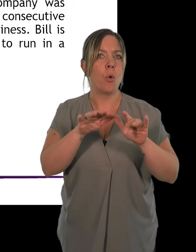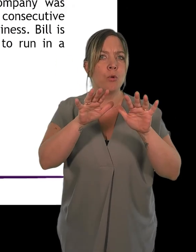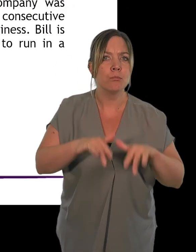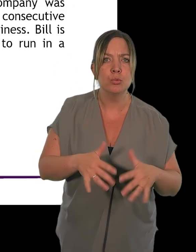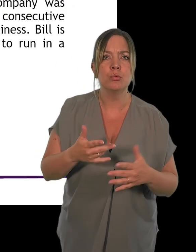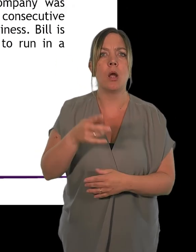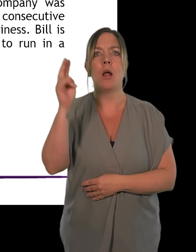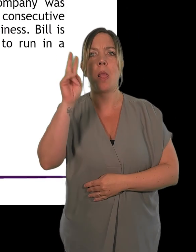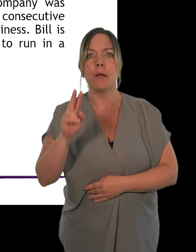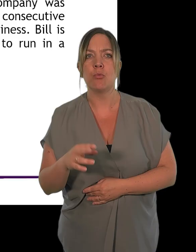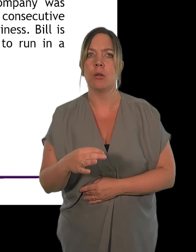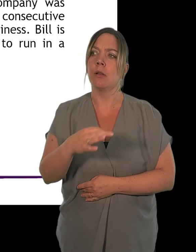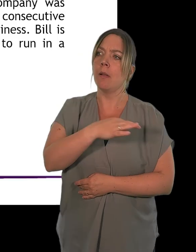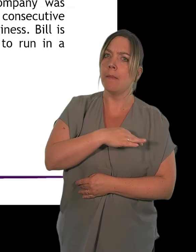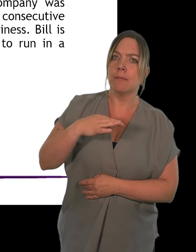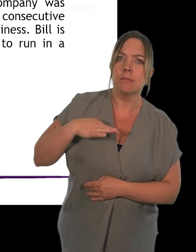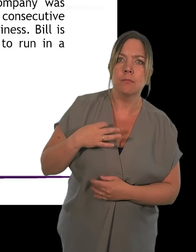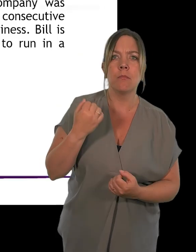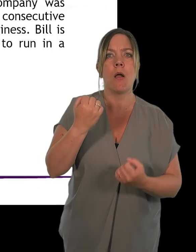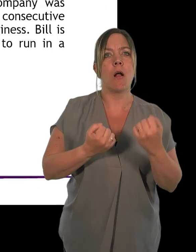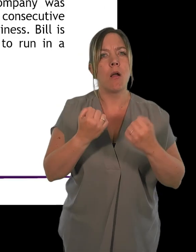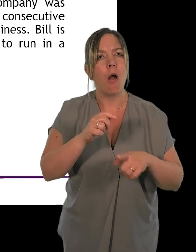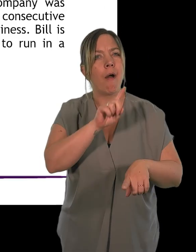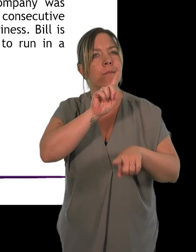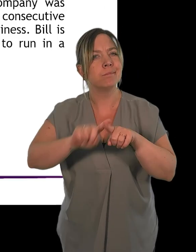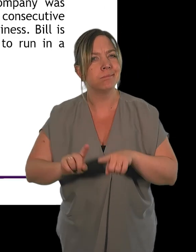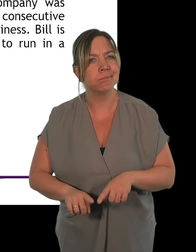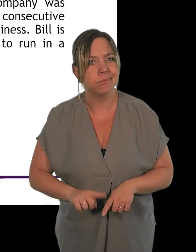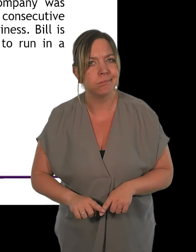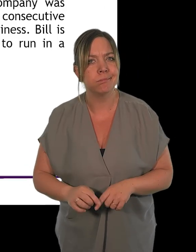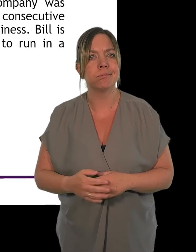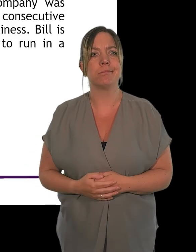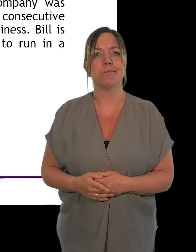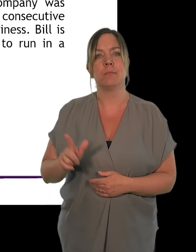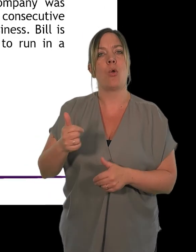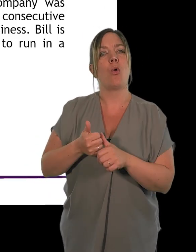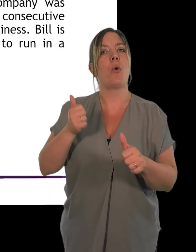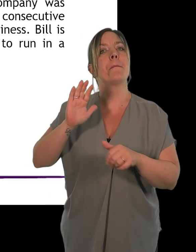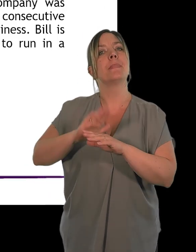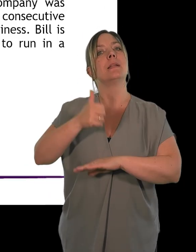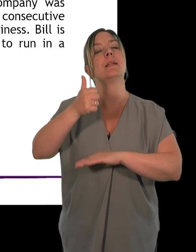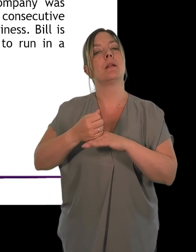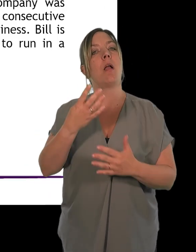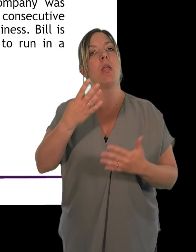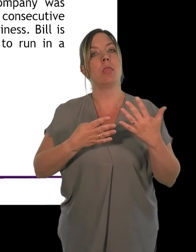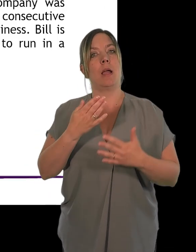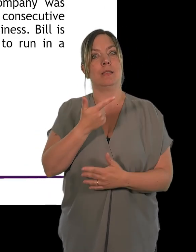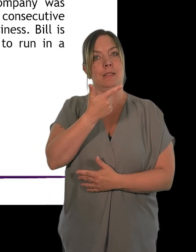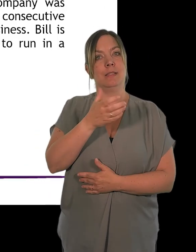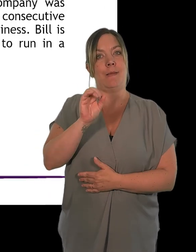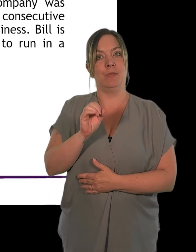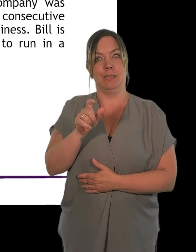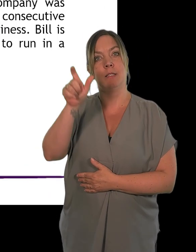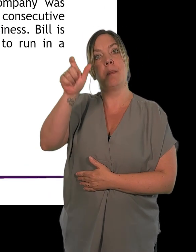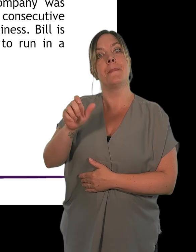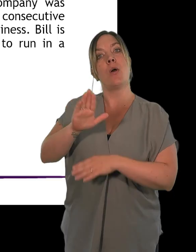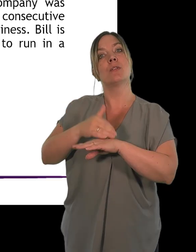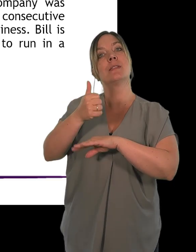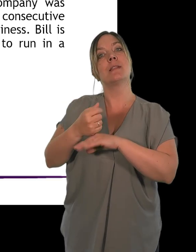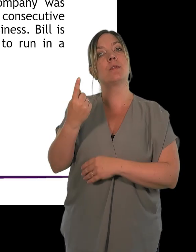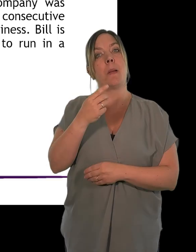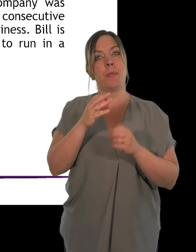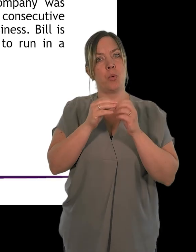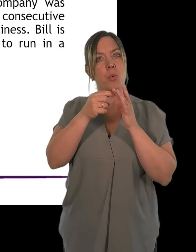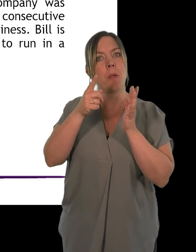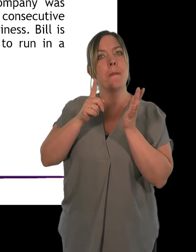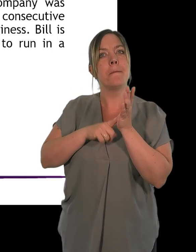medical and automotive sectors. The company was founded in 1970 by Bill Swanky and is